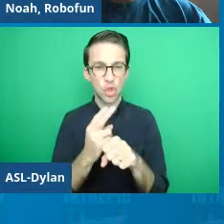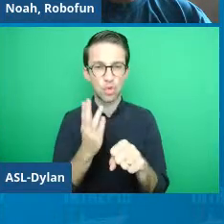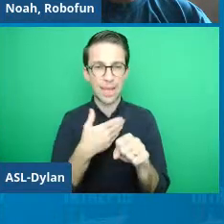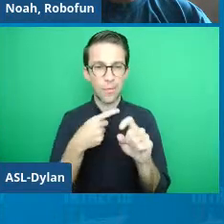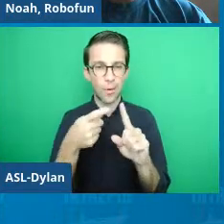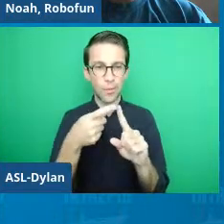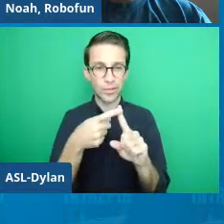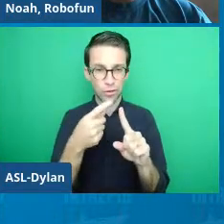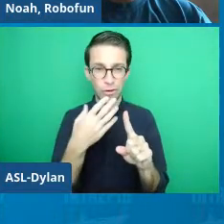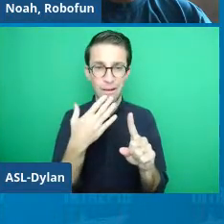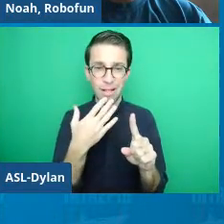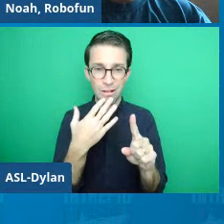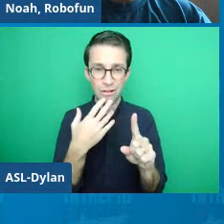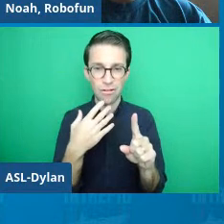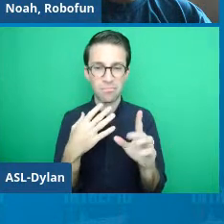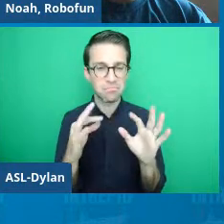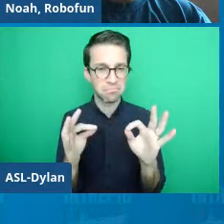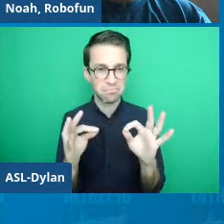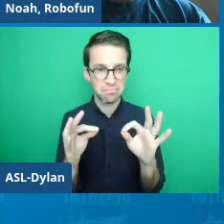There we go.